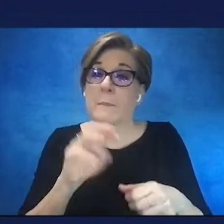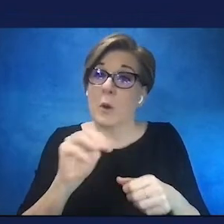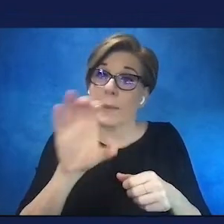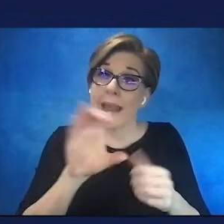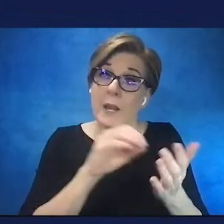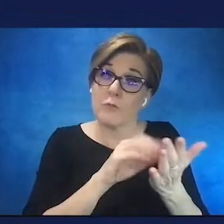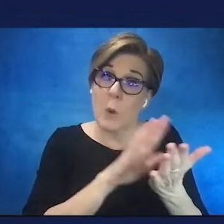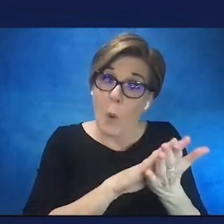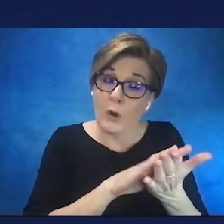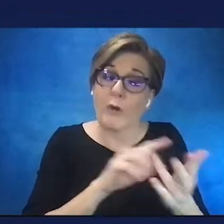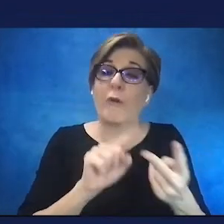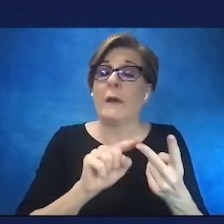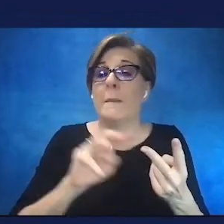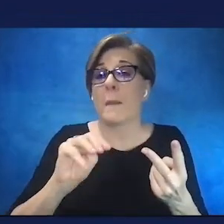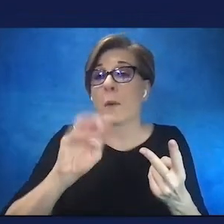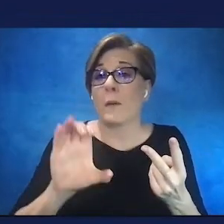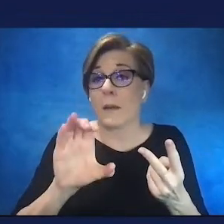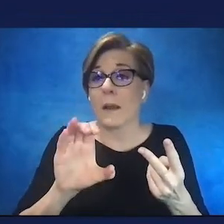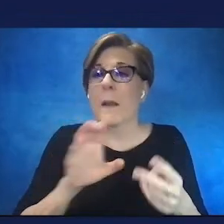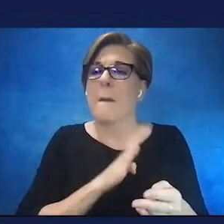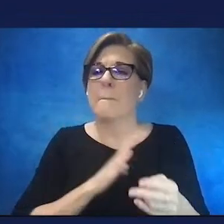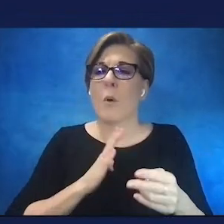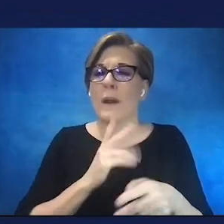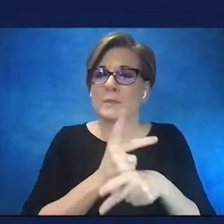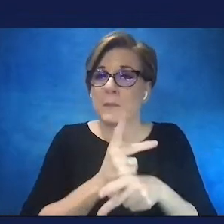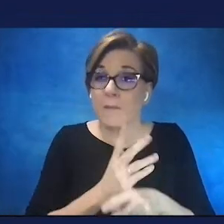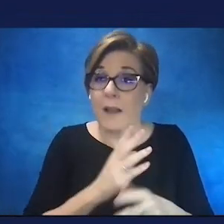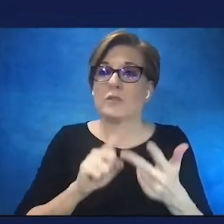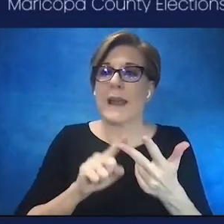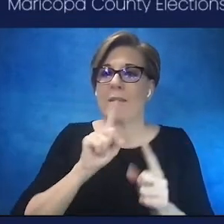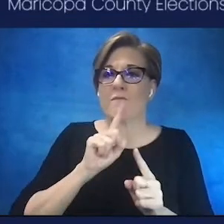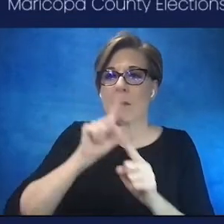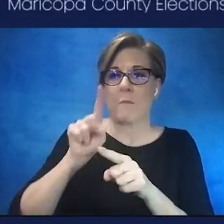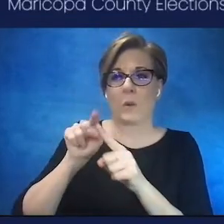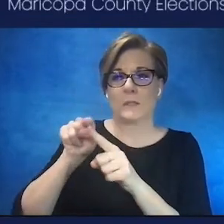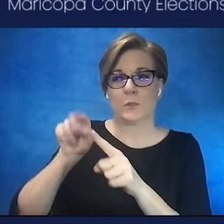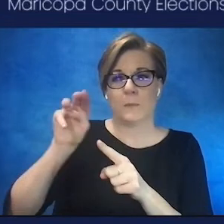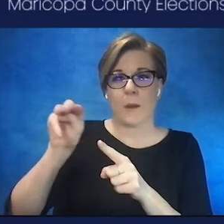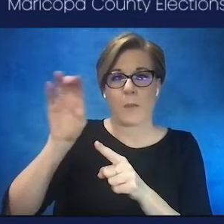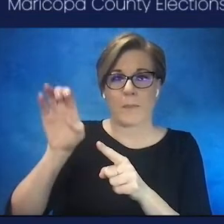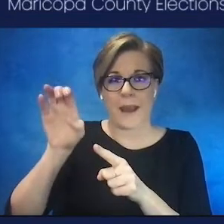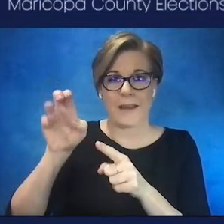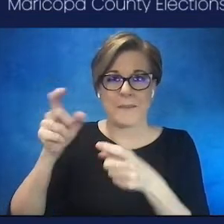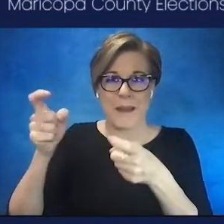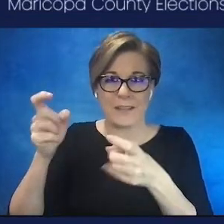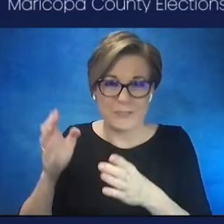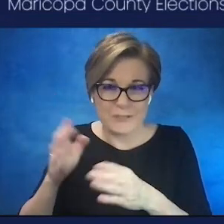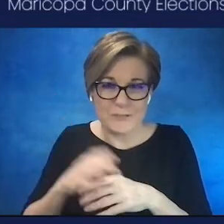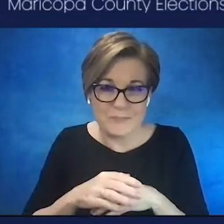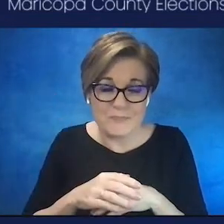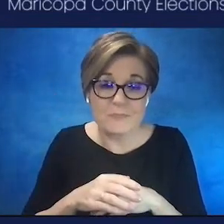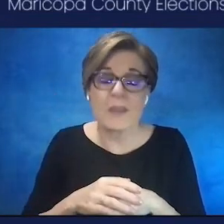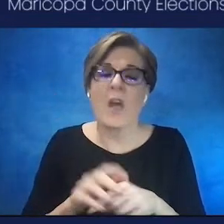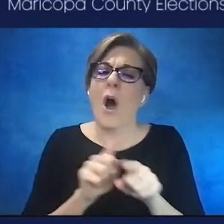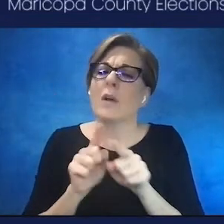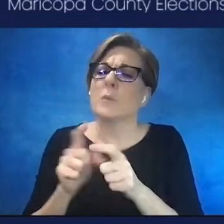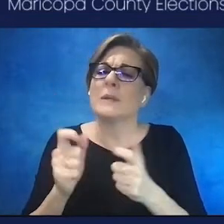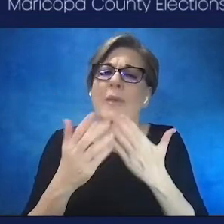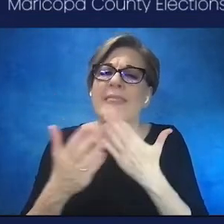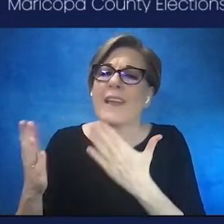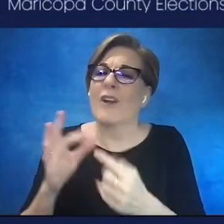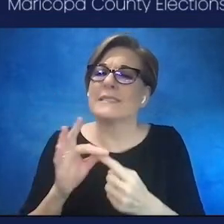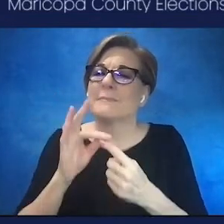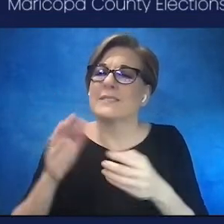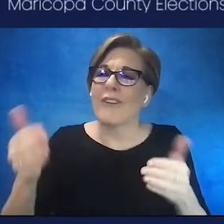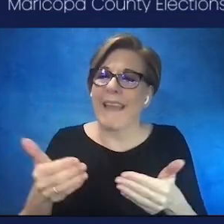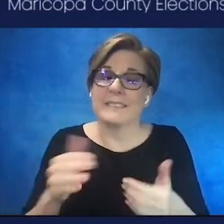of Supervisors, and he reports to the Maricopa County Manager. And we do want to take some time to thank our special